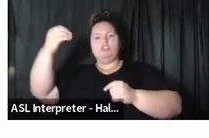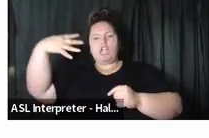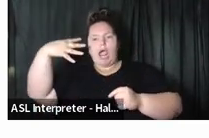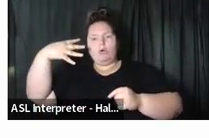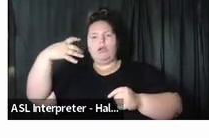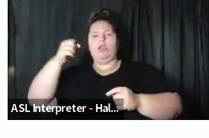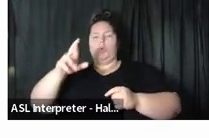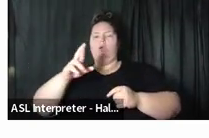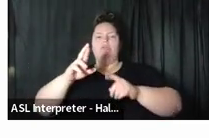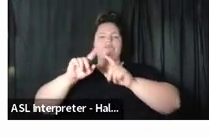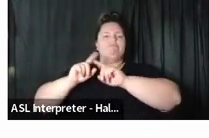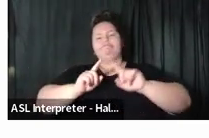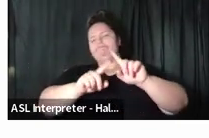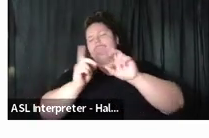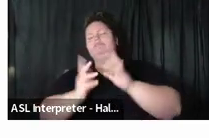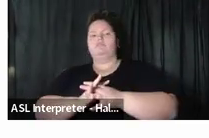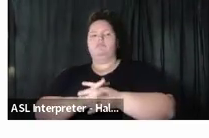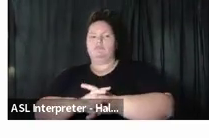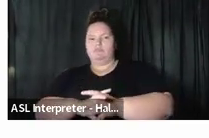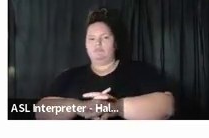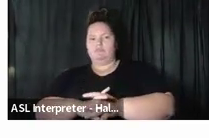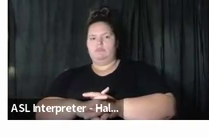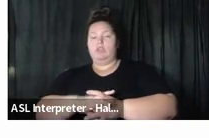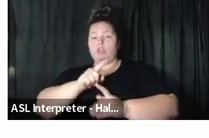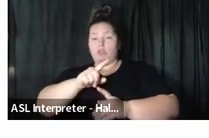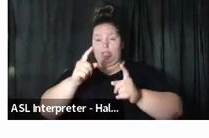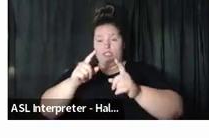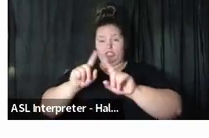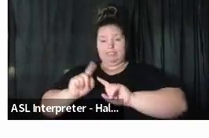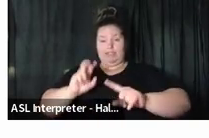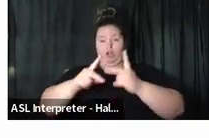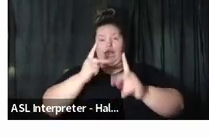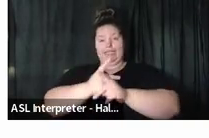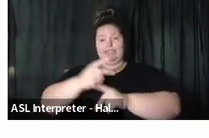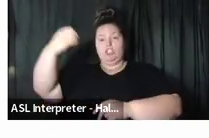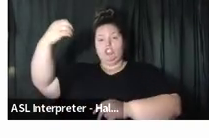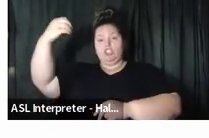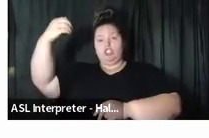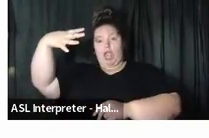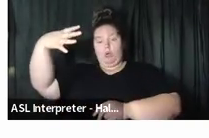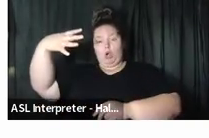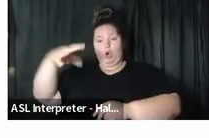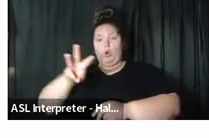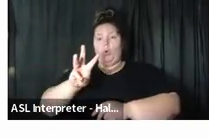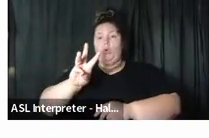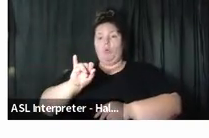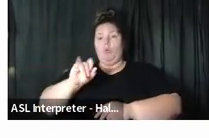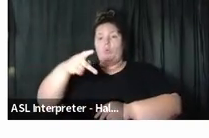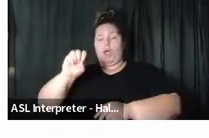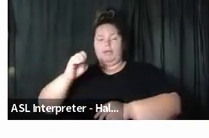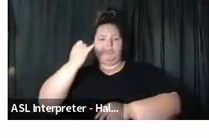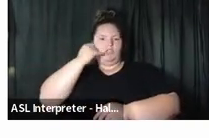of grooming. So there are different types of shower wipes. So if there isn't an accessible shower, or if you're